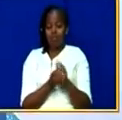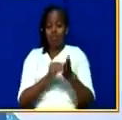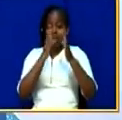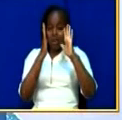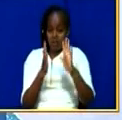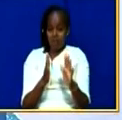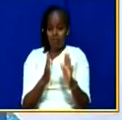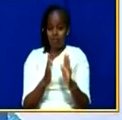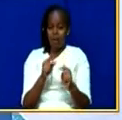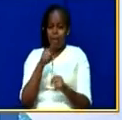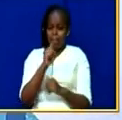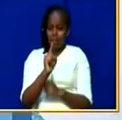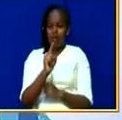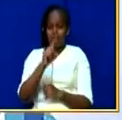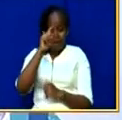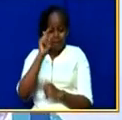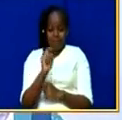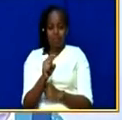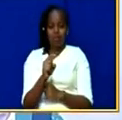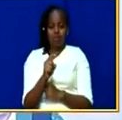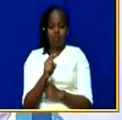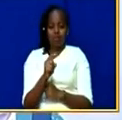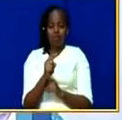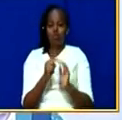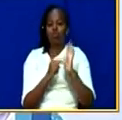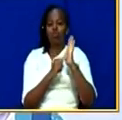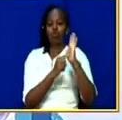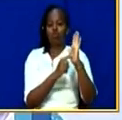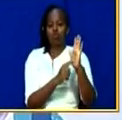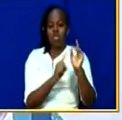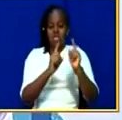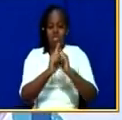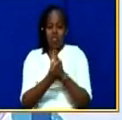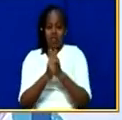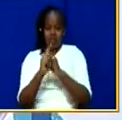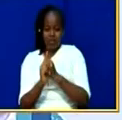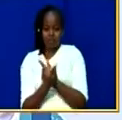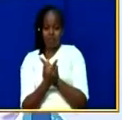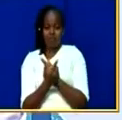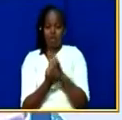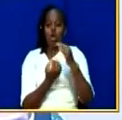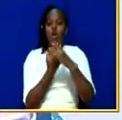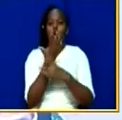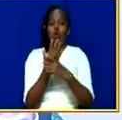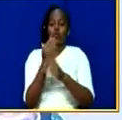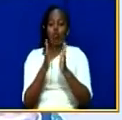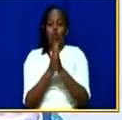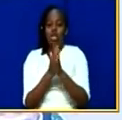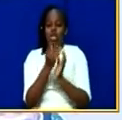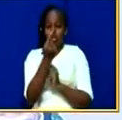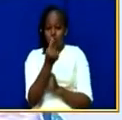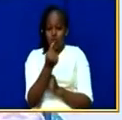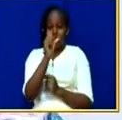at home, you should be able to state different crops with